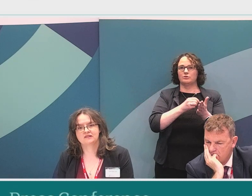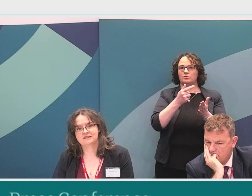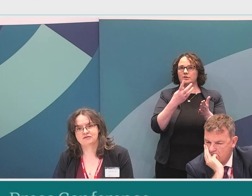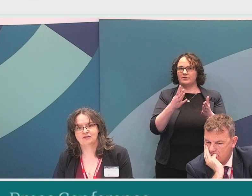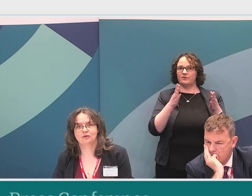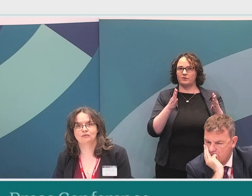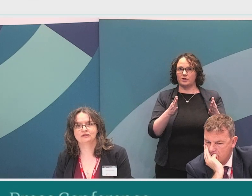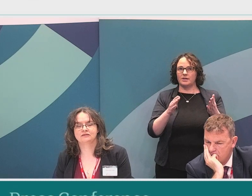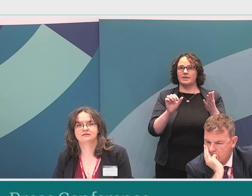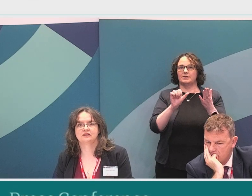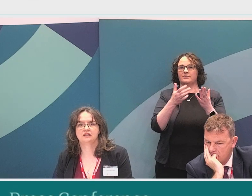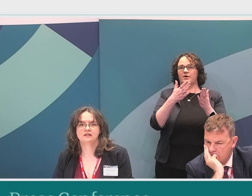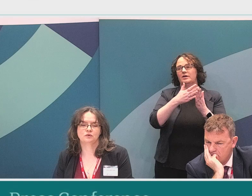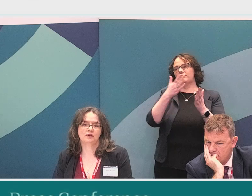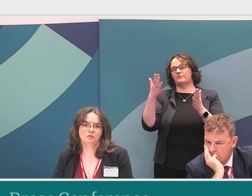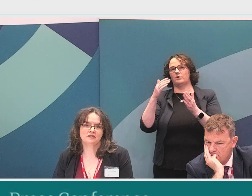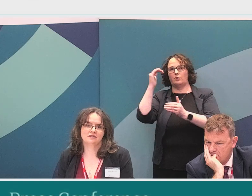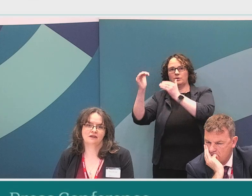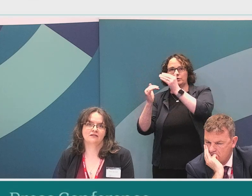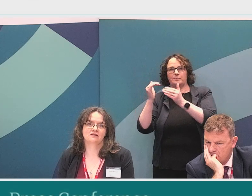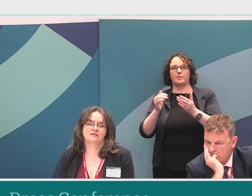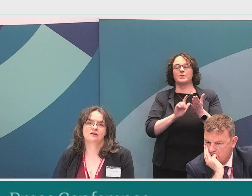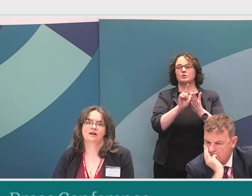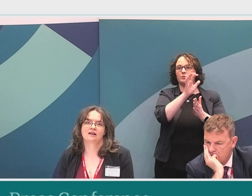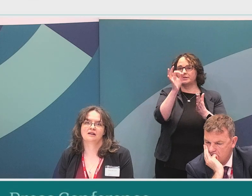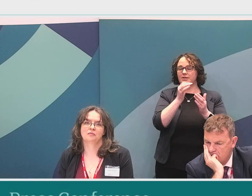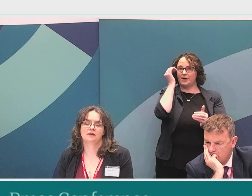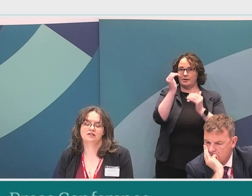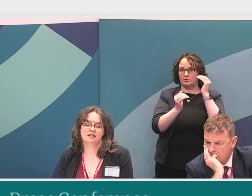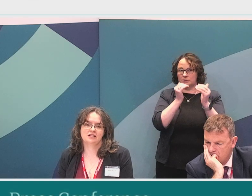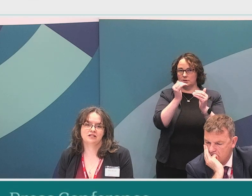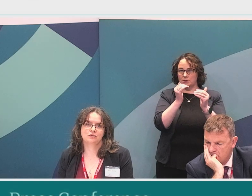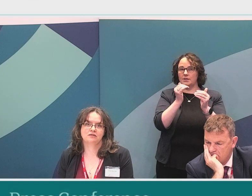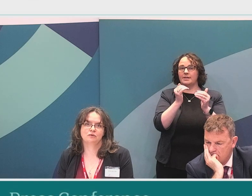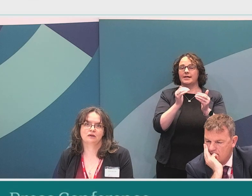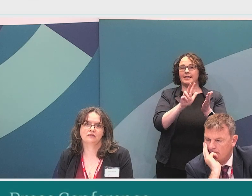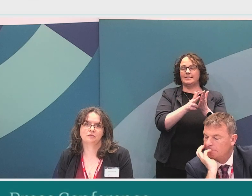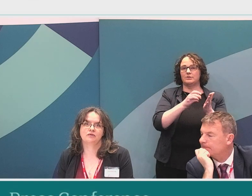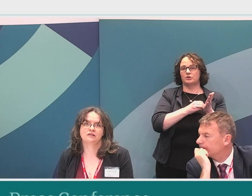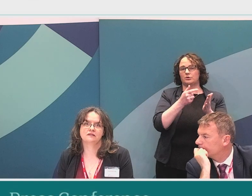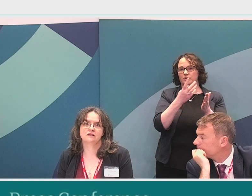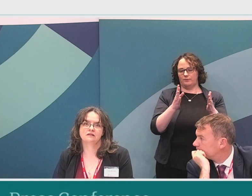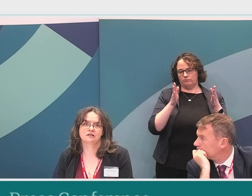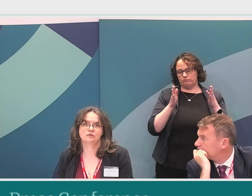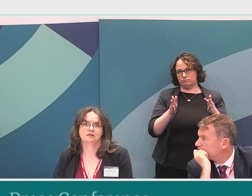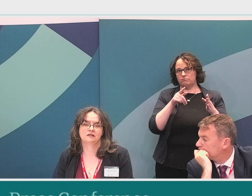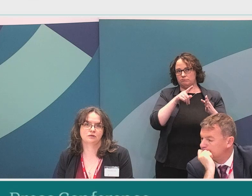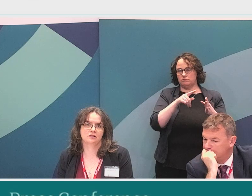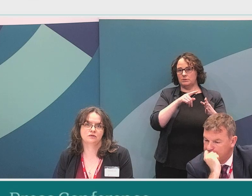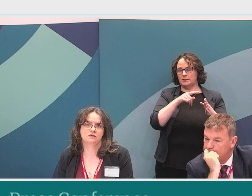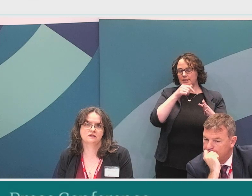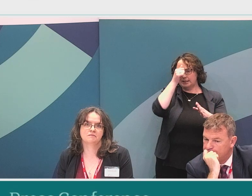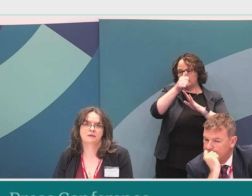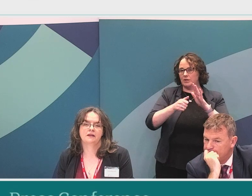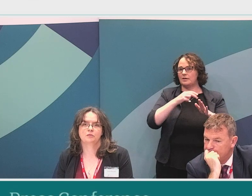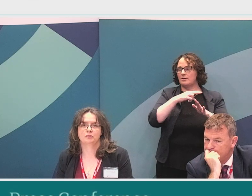with 65 and over. So 12% of adults aged 18 to 24 have experienced non-consensual sexual